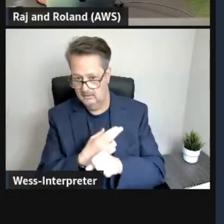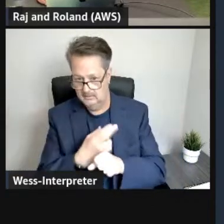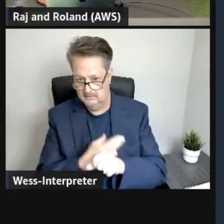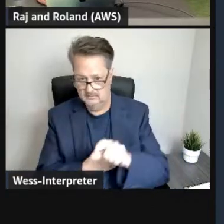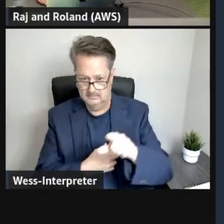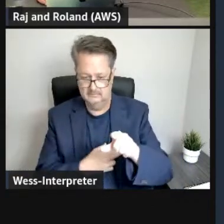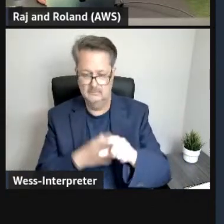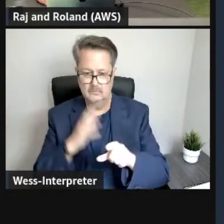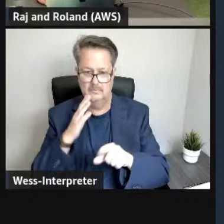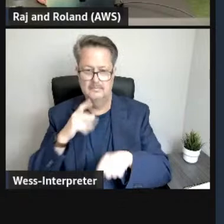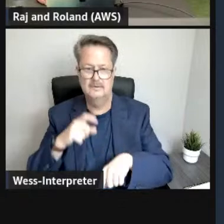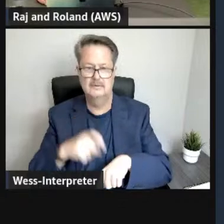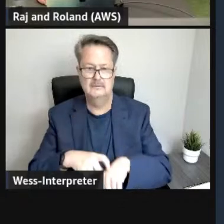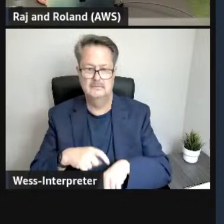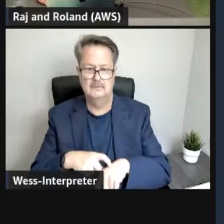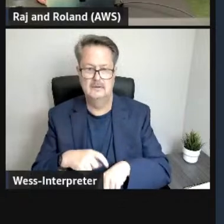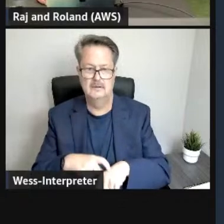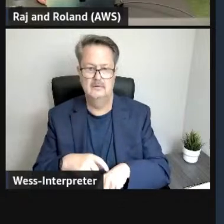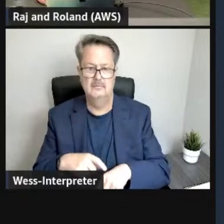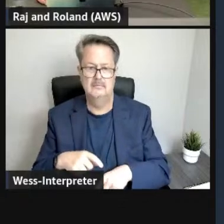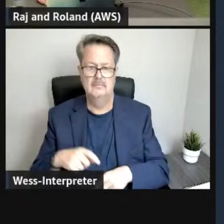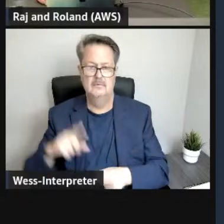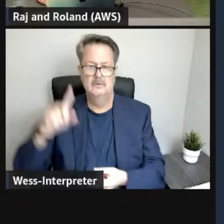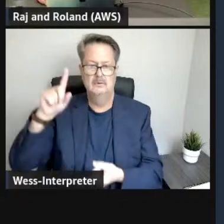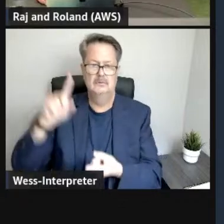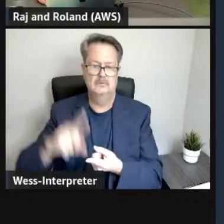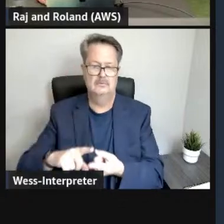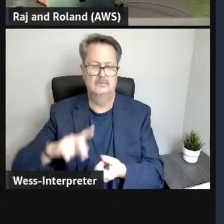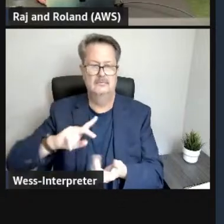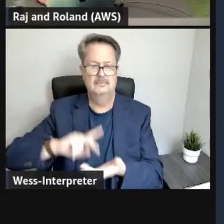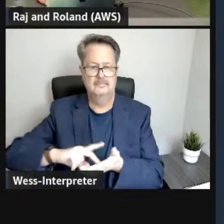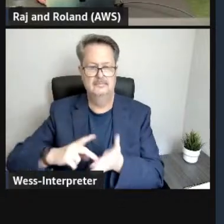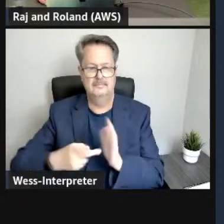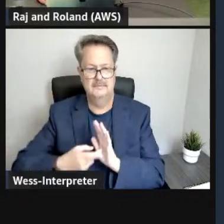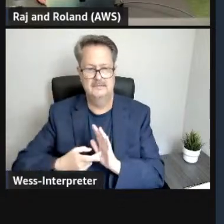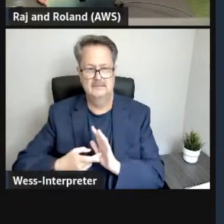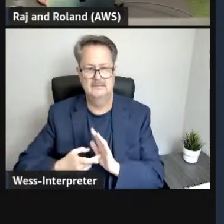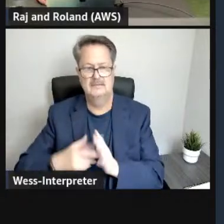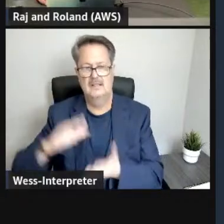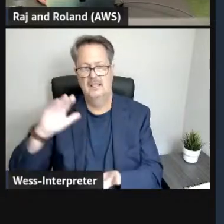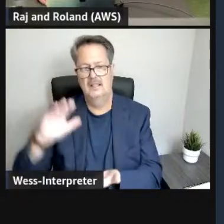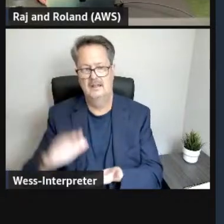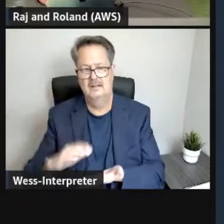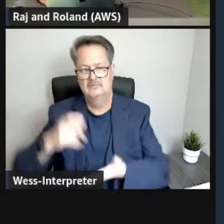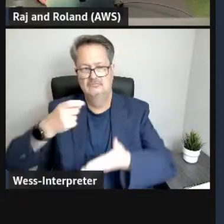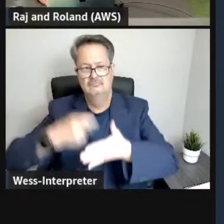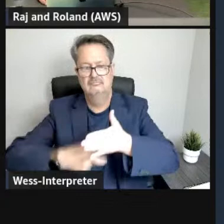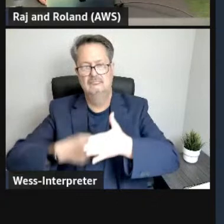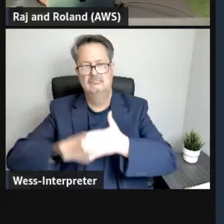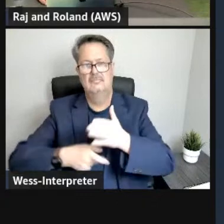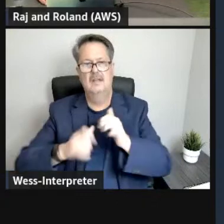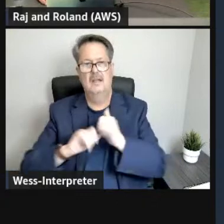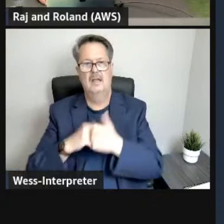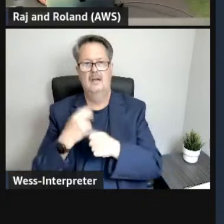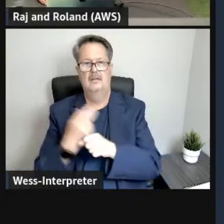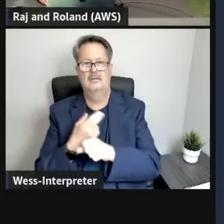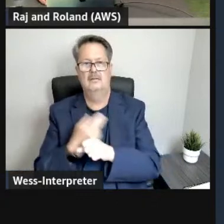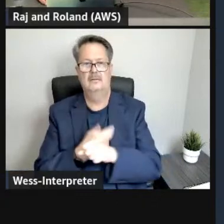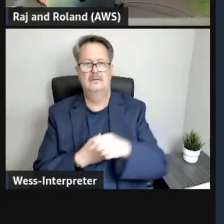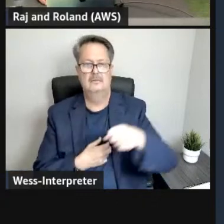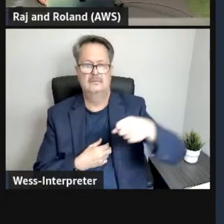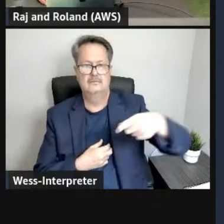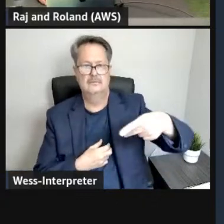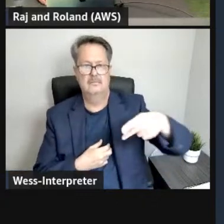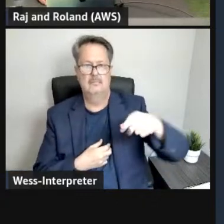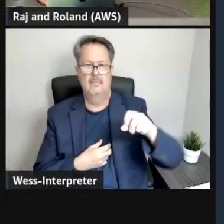terminated. Better utilization of worker nodes leading to reduced cost. How do you use Spot and Graviton in